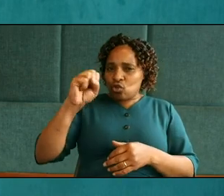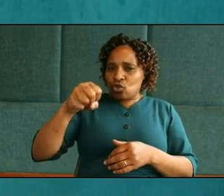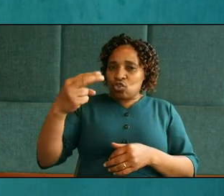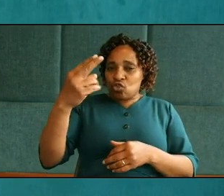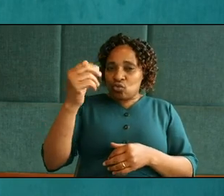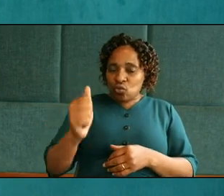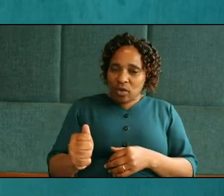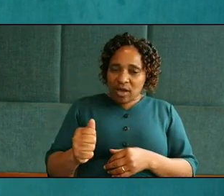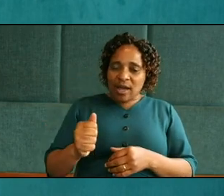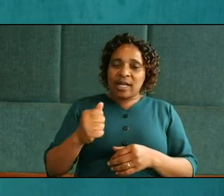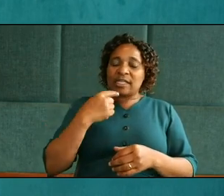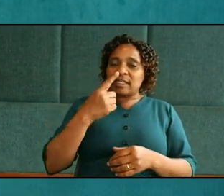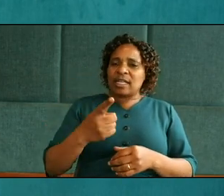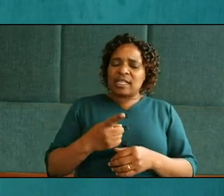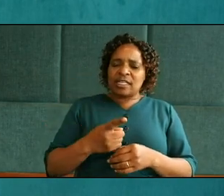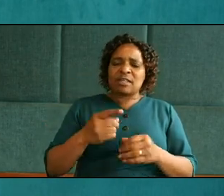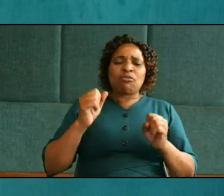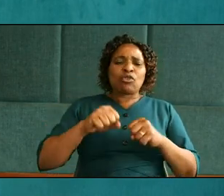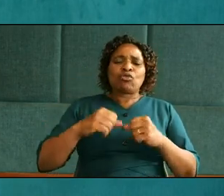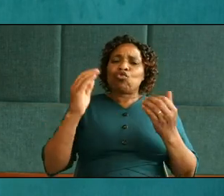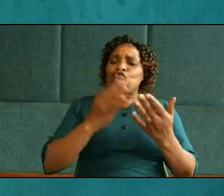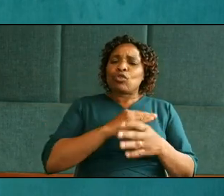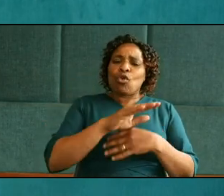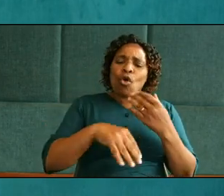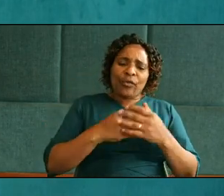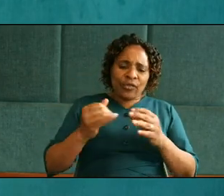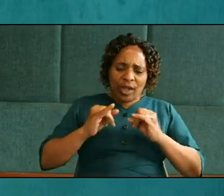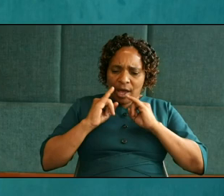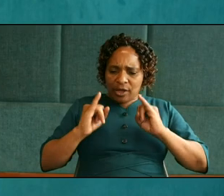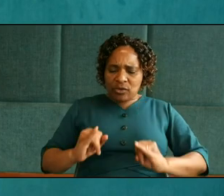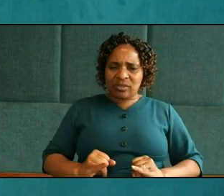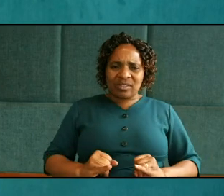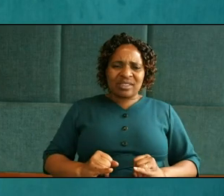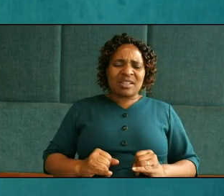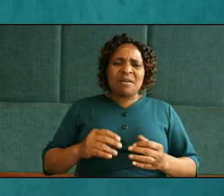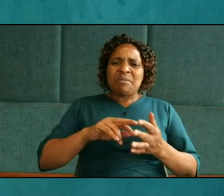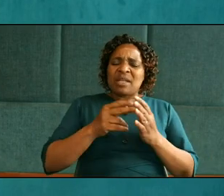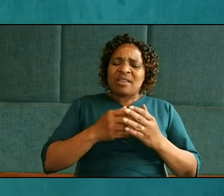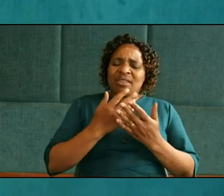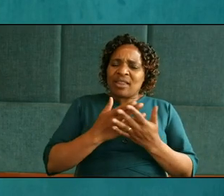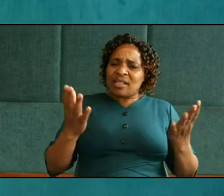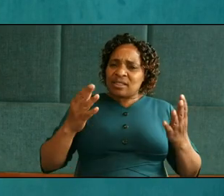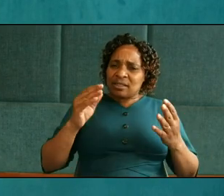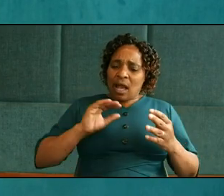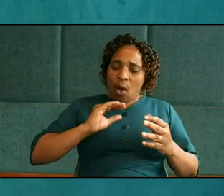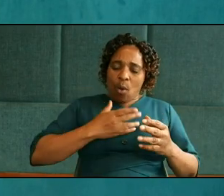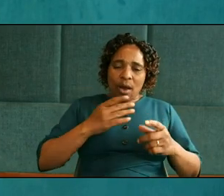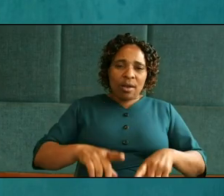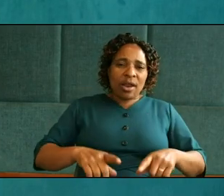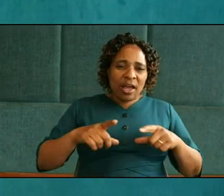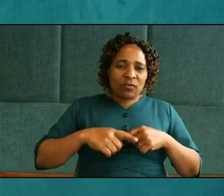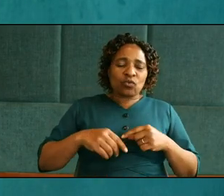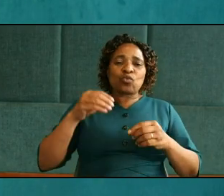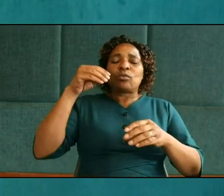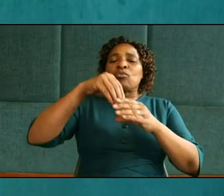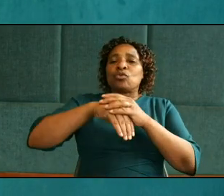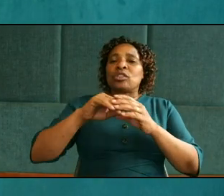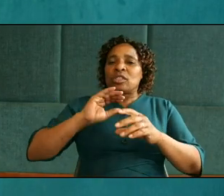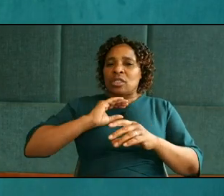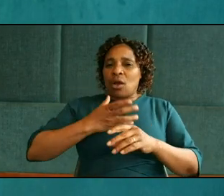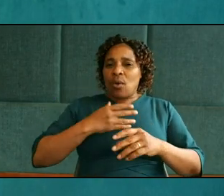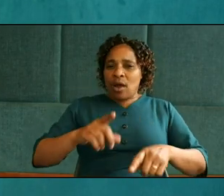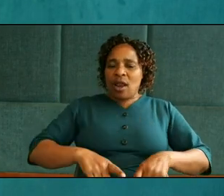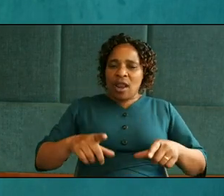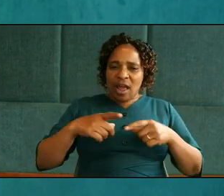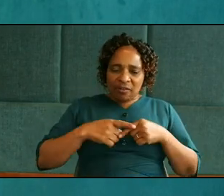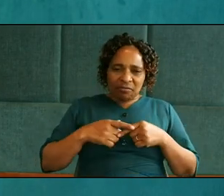their idols. There are things in our lives that we put above God that cause us to sin, and we are okay with that. And